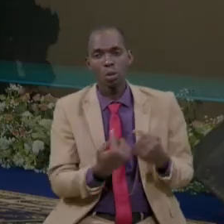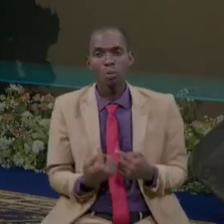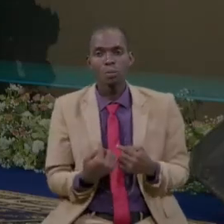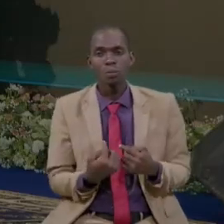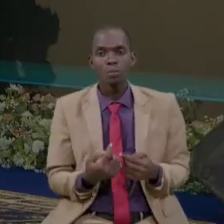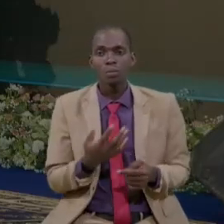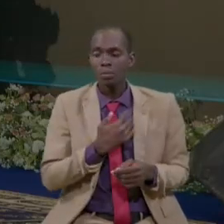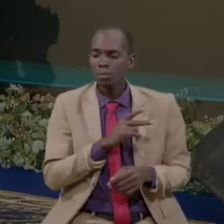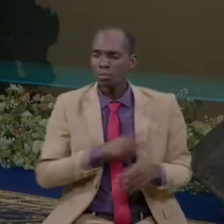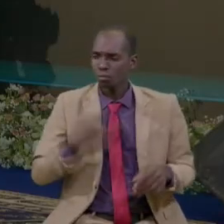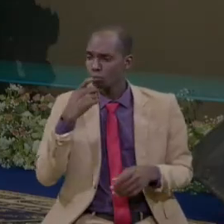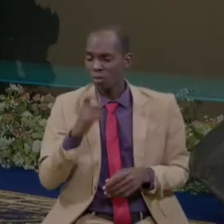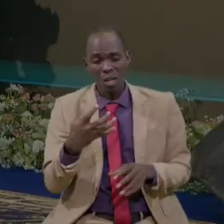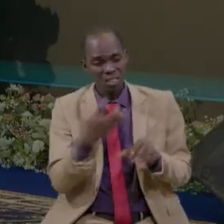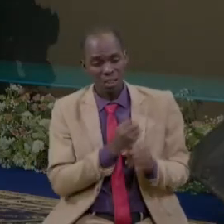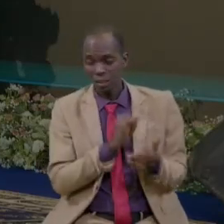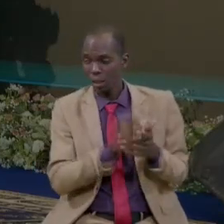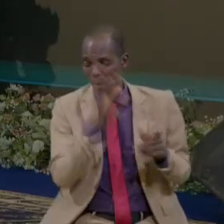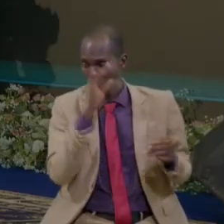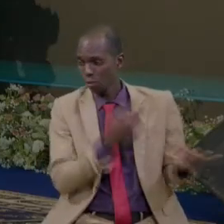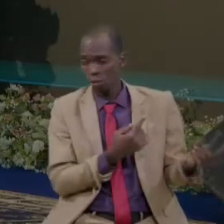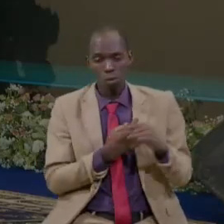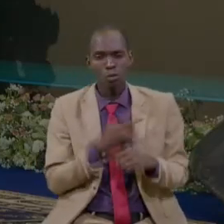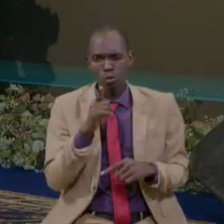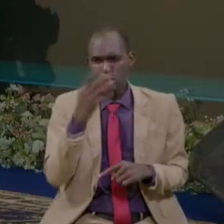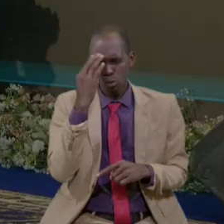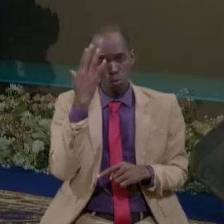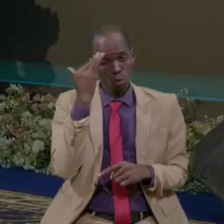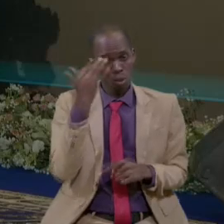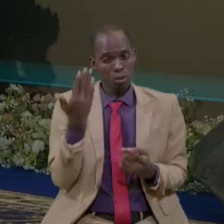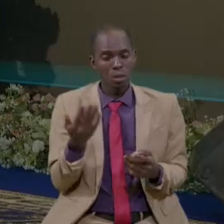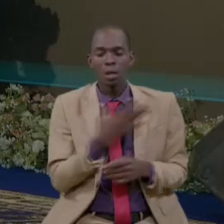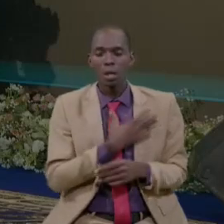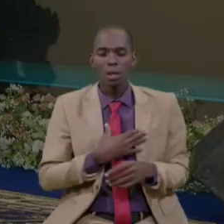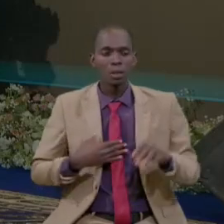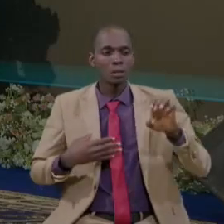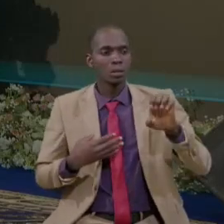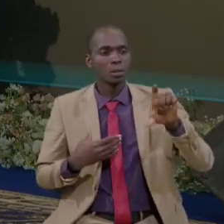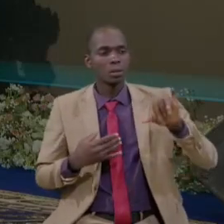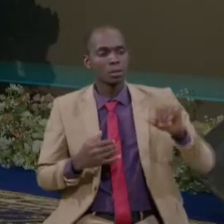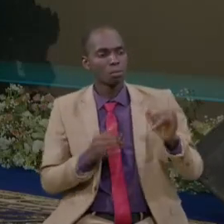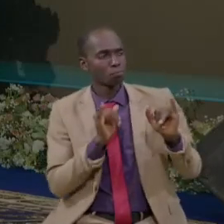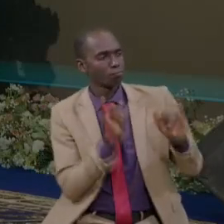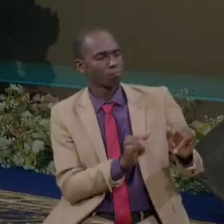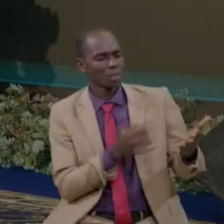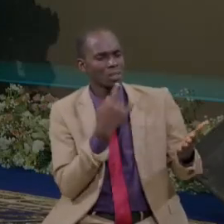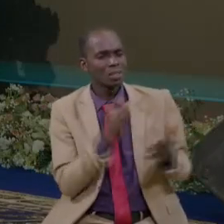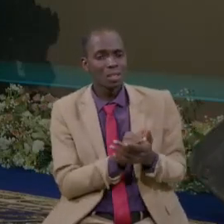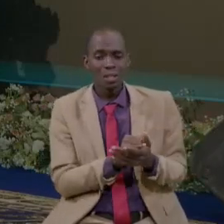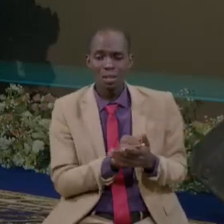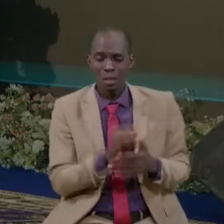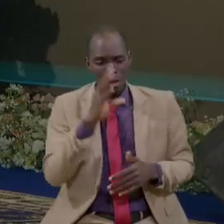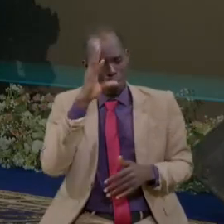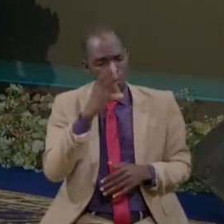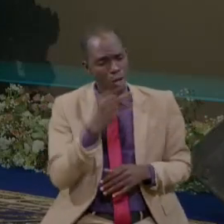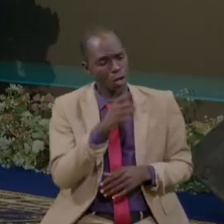And he knew why. And so Elijah stood there, and the same man of God, come down. The king